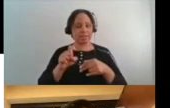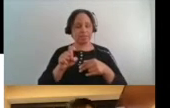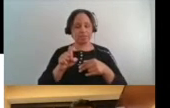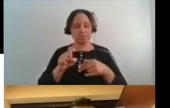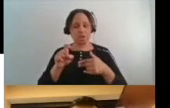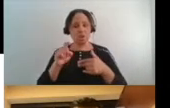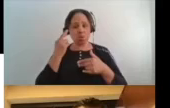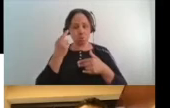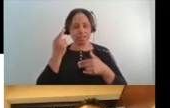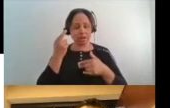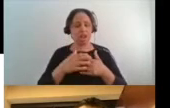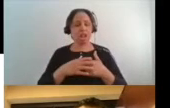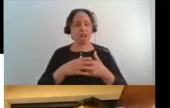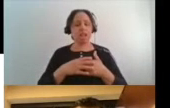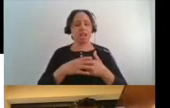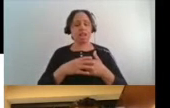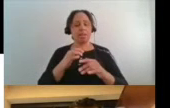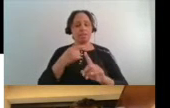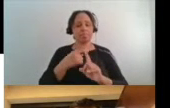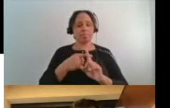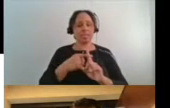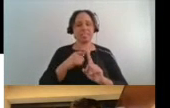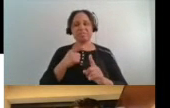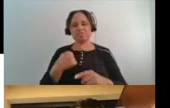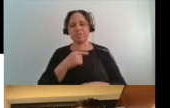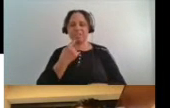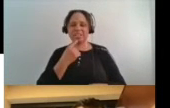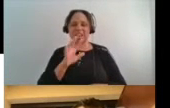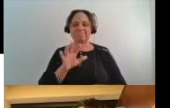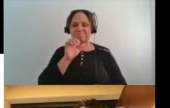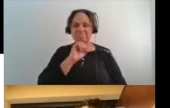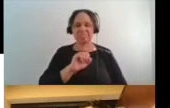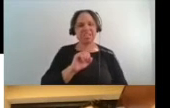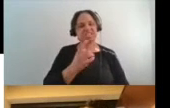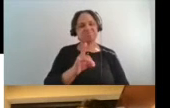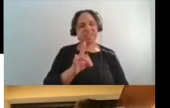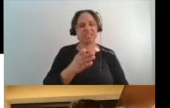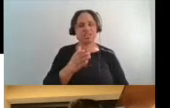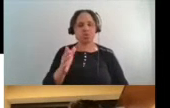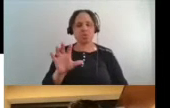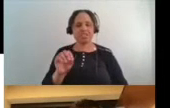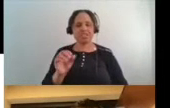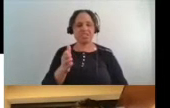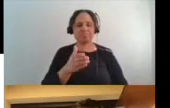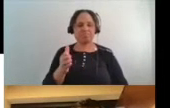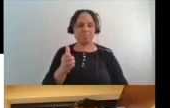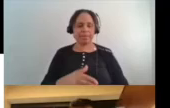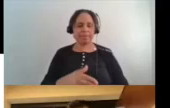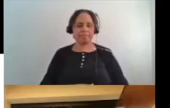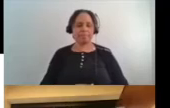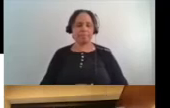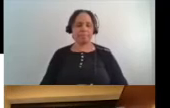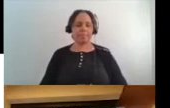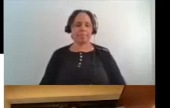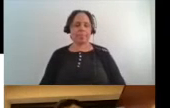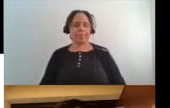you have to be a little bit younger than potentially a kidney donor. We say ages 18 to 50, okay? Typically,